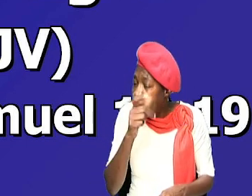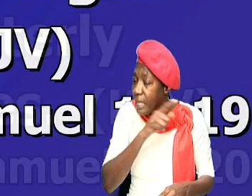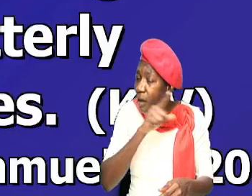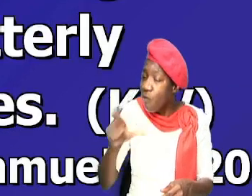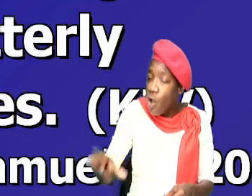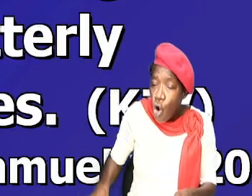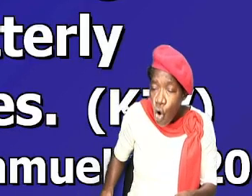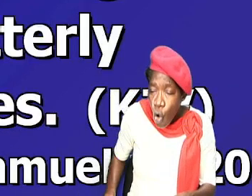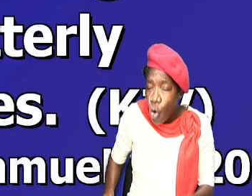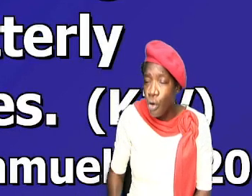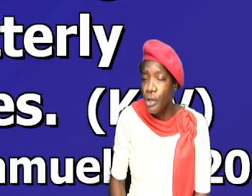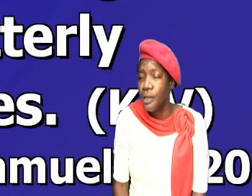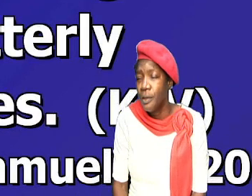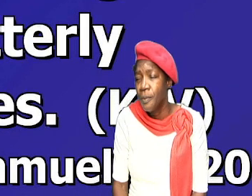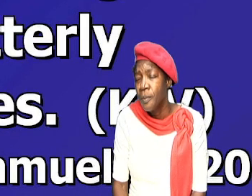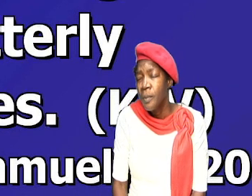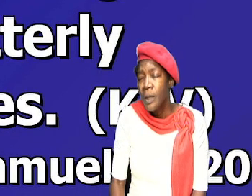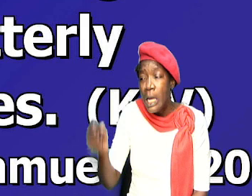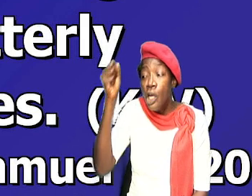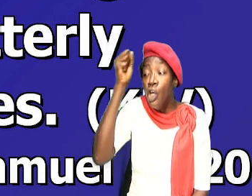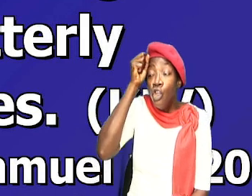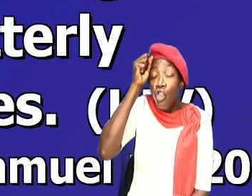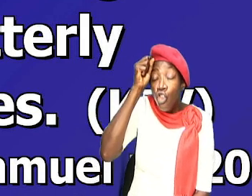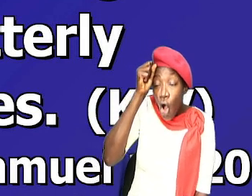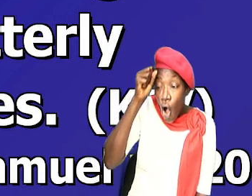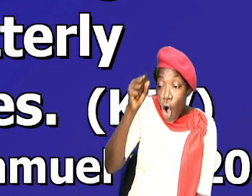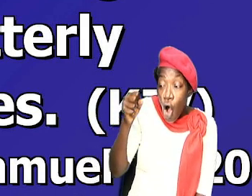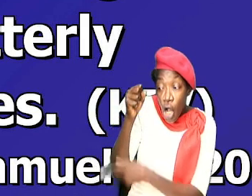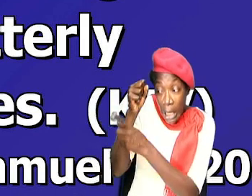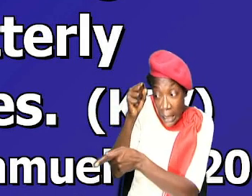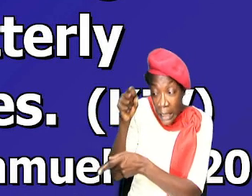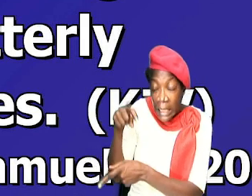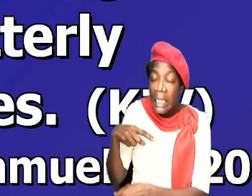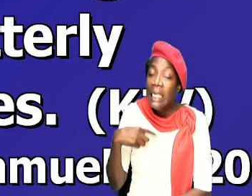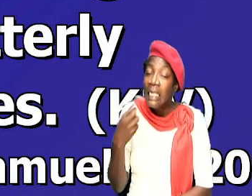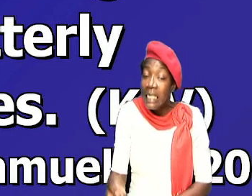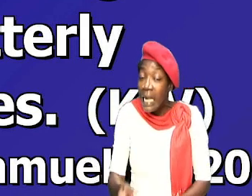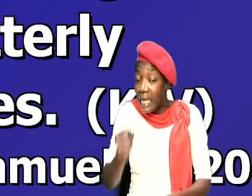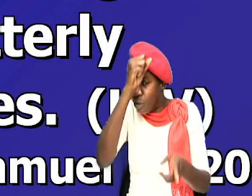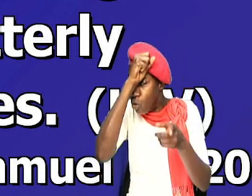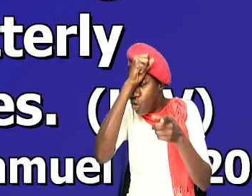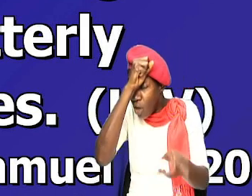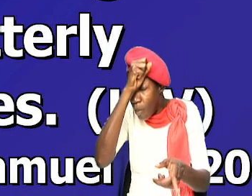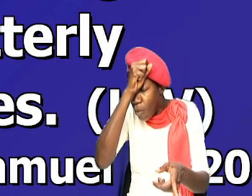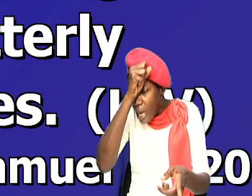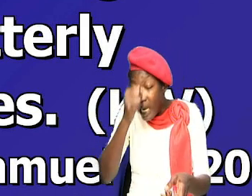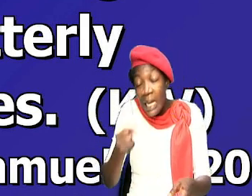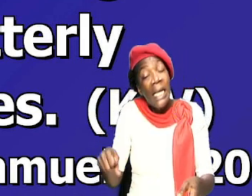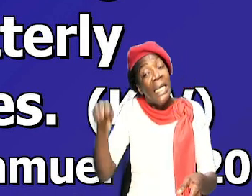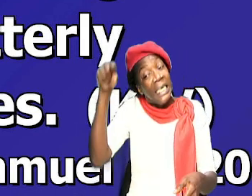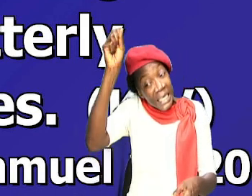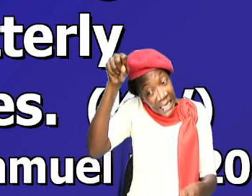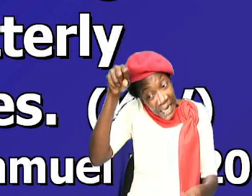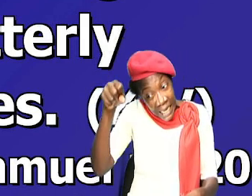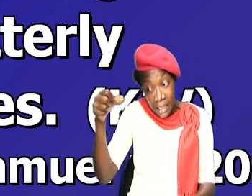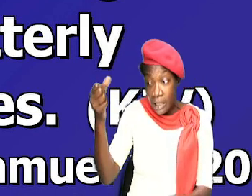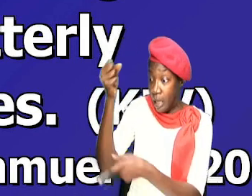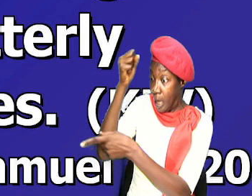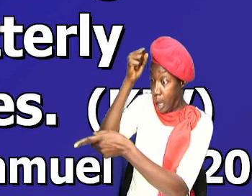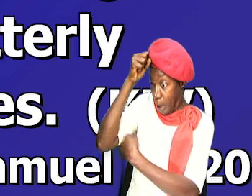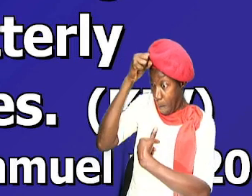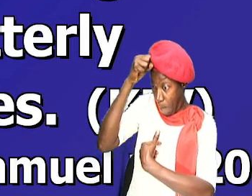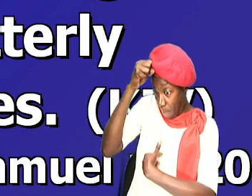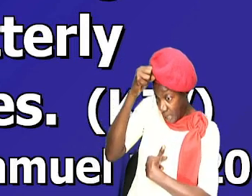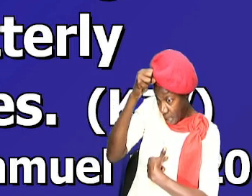Lord? And Saul said unto Samuel, yea, I have obeyed